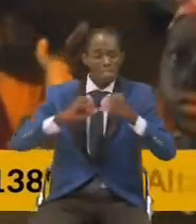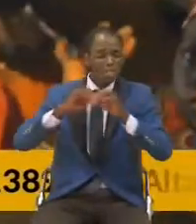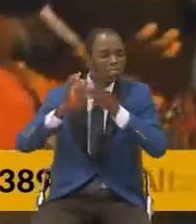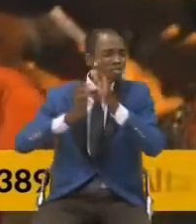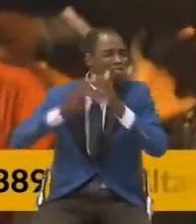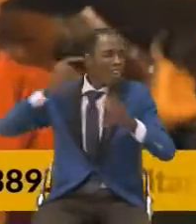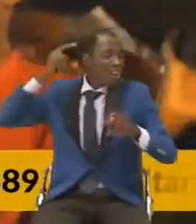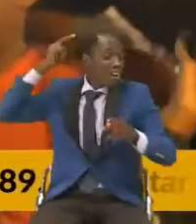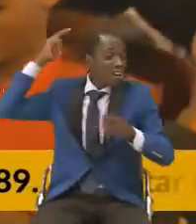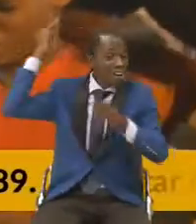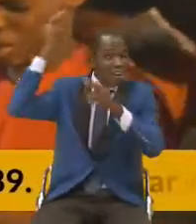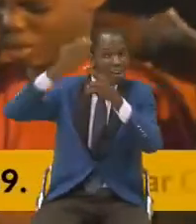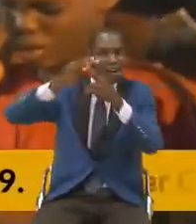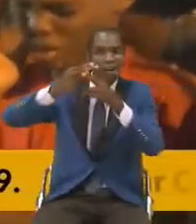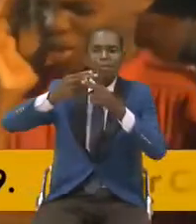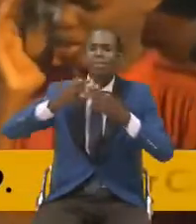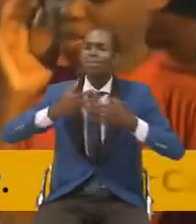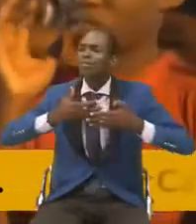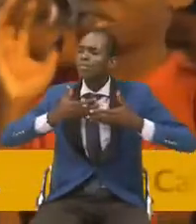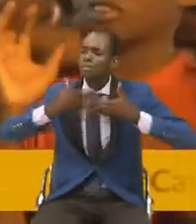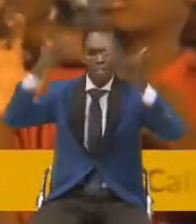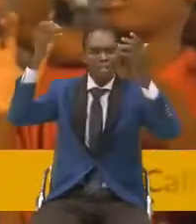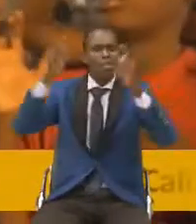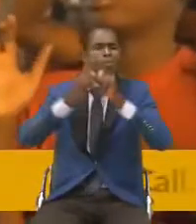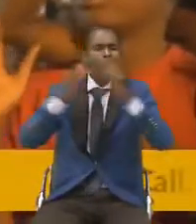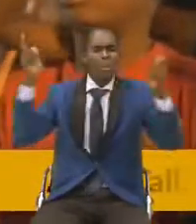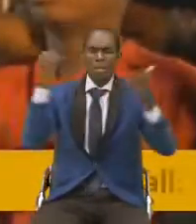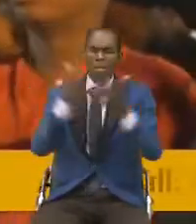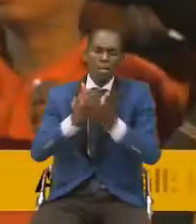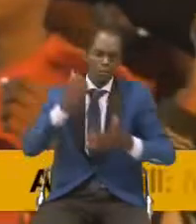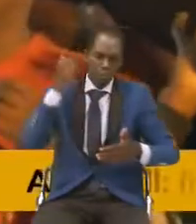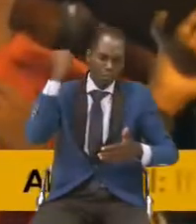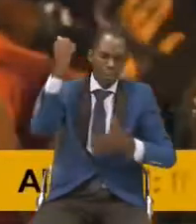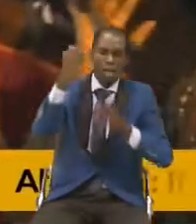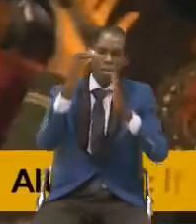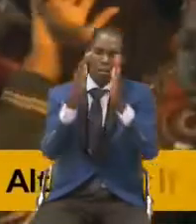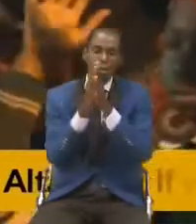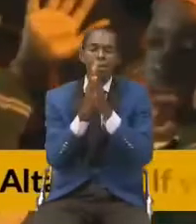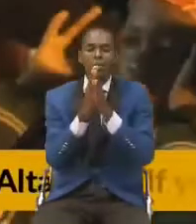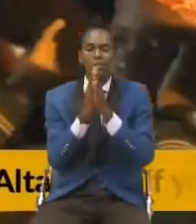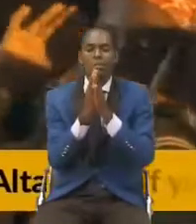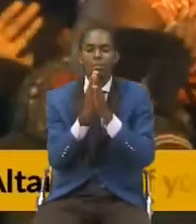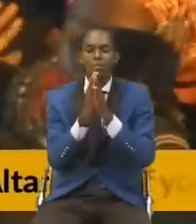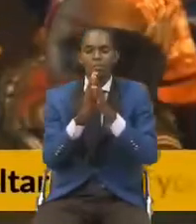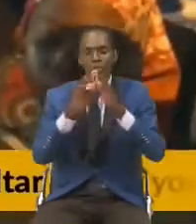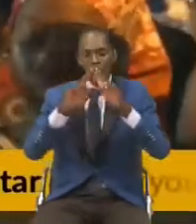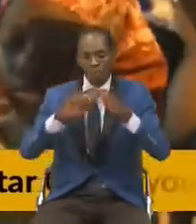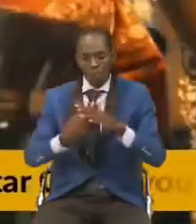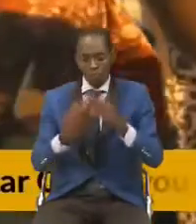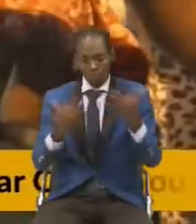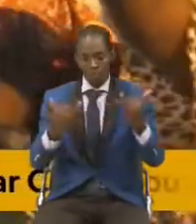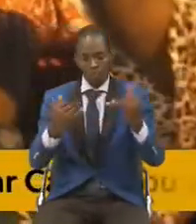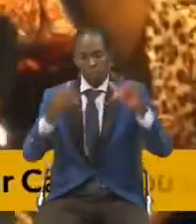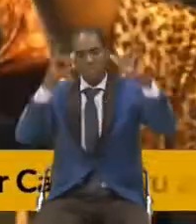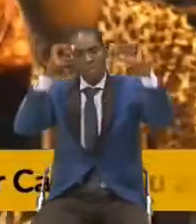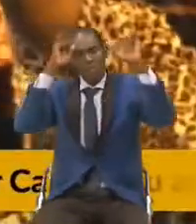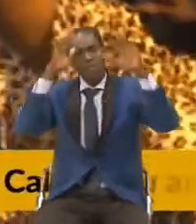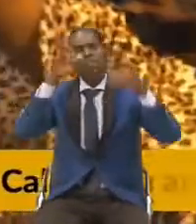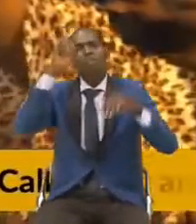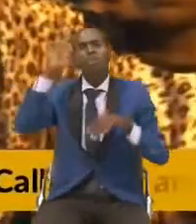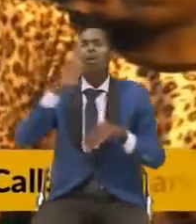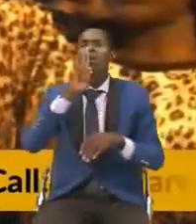then you open your eyes and you see the miracle of God upon your life. Amen. Amen.